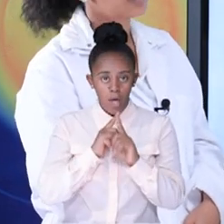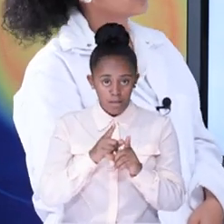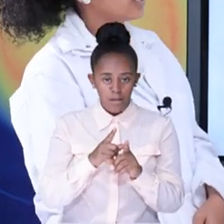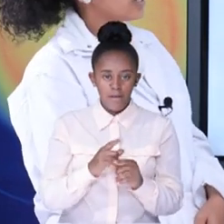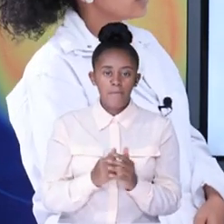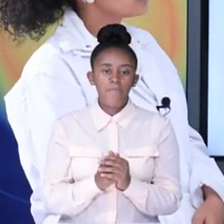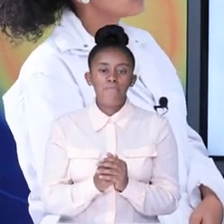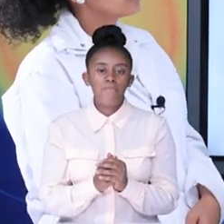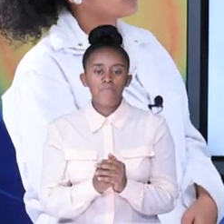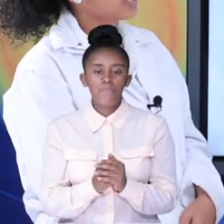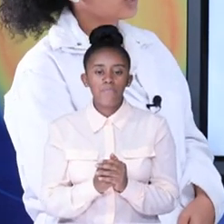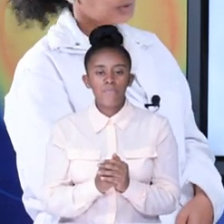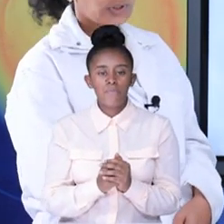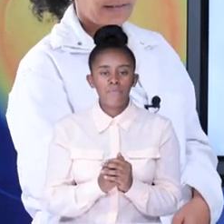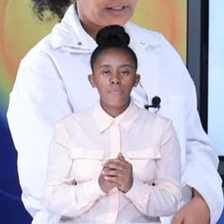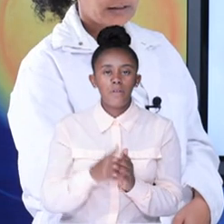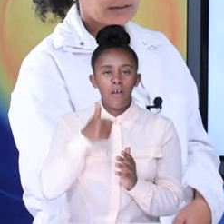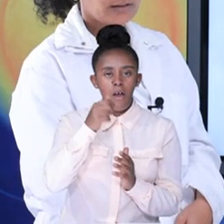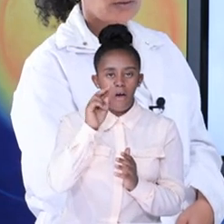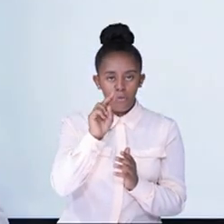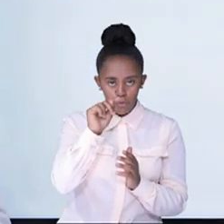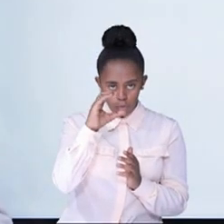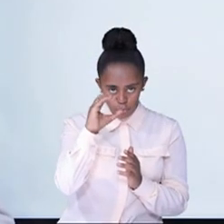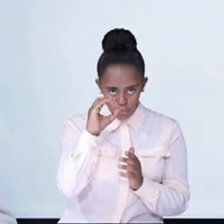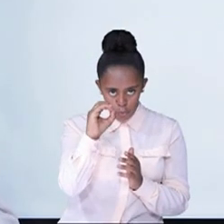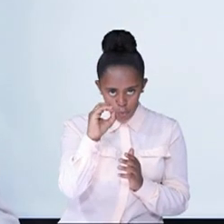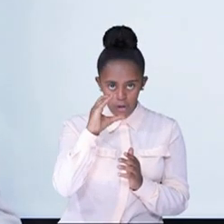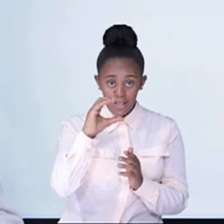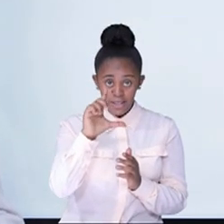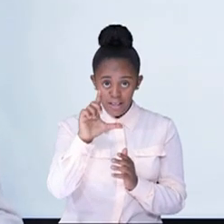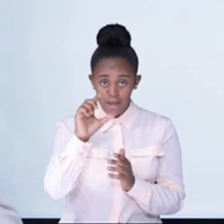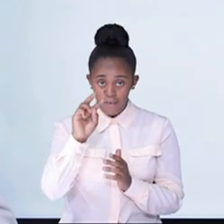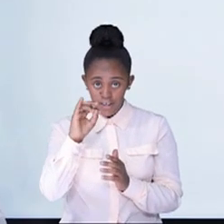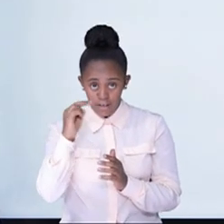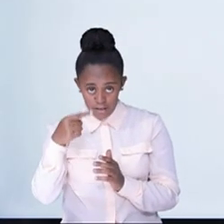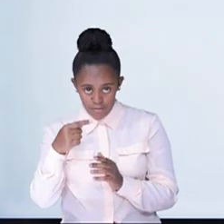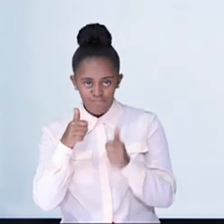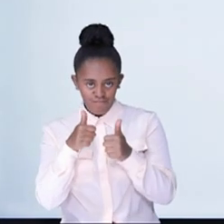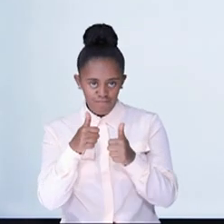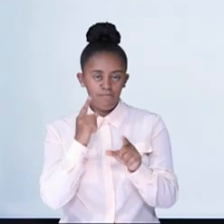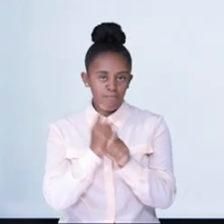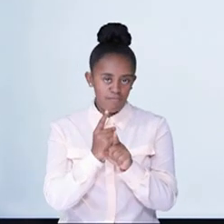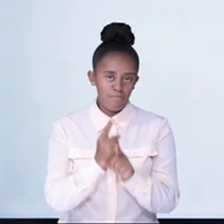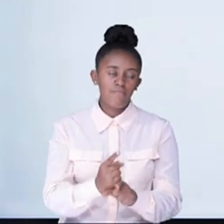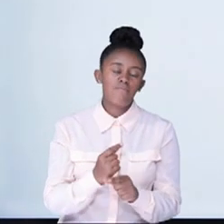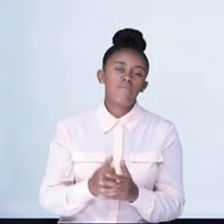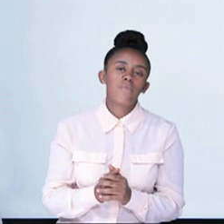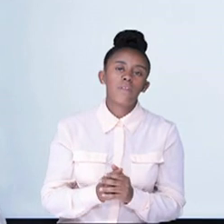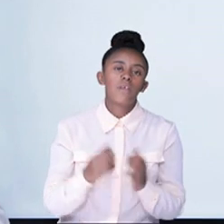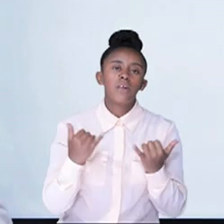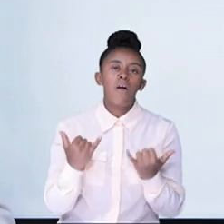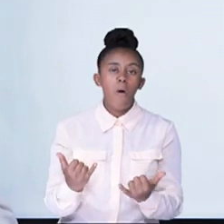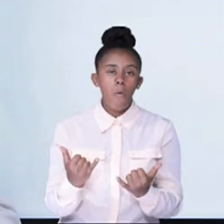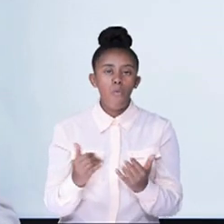question as autoclaving, you are correct. You are correct. Now